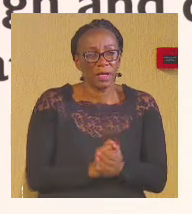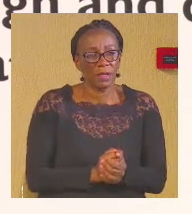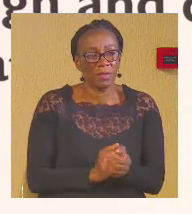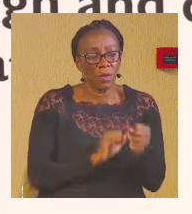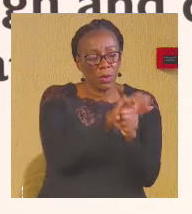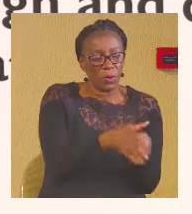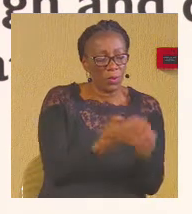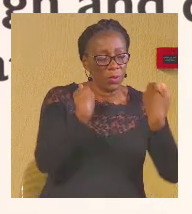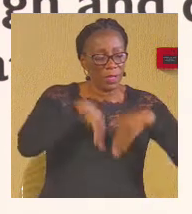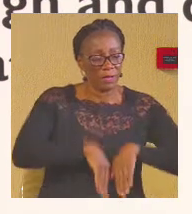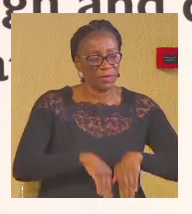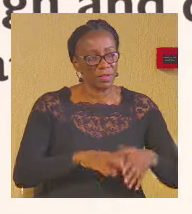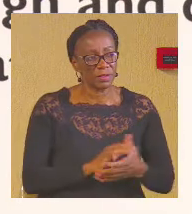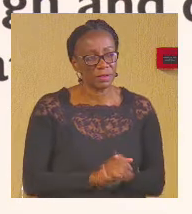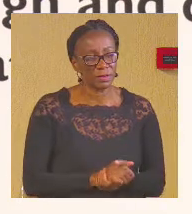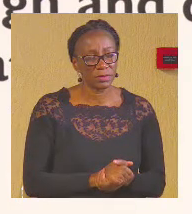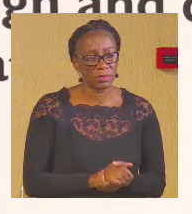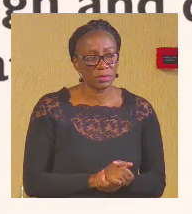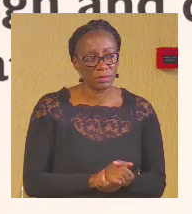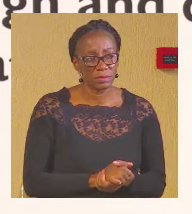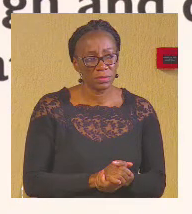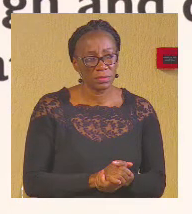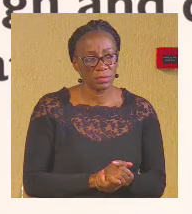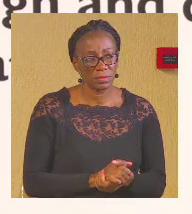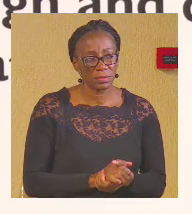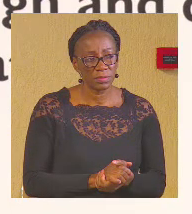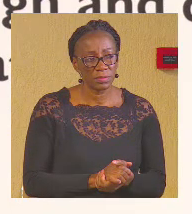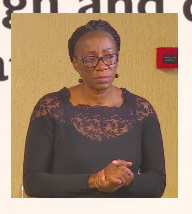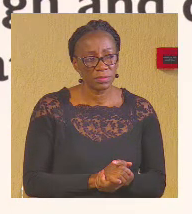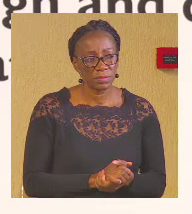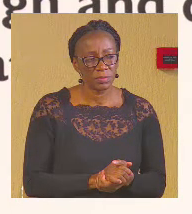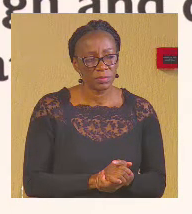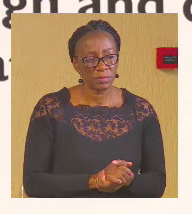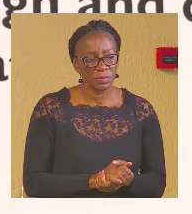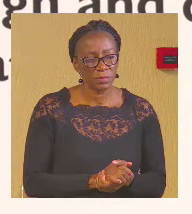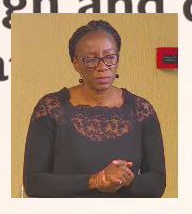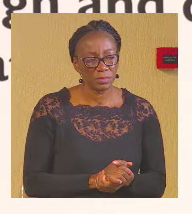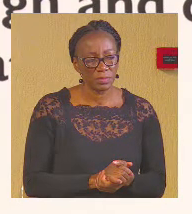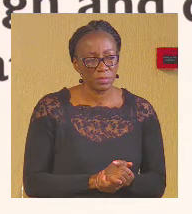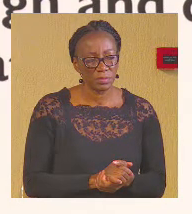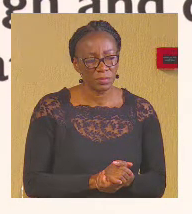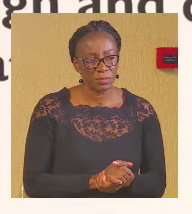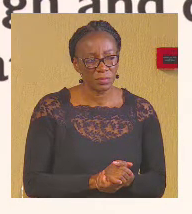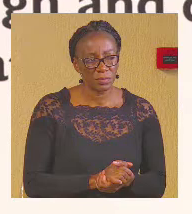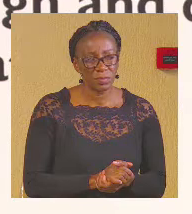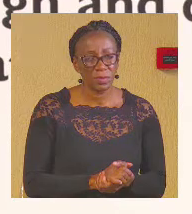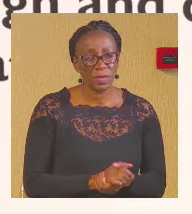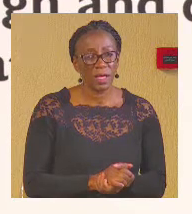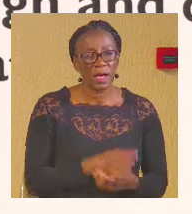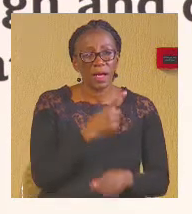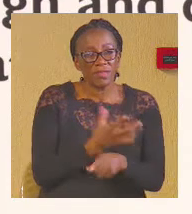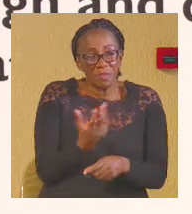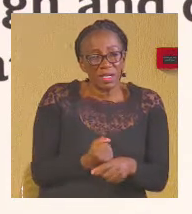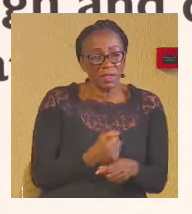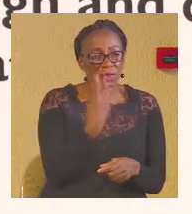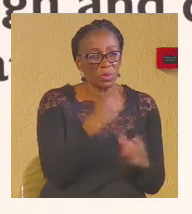affected or infected. Because what we are saying is government has a two-pronged approach in terms of